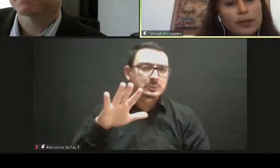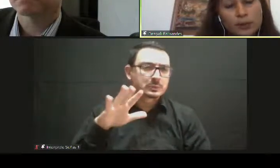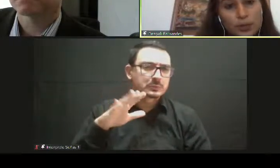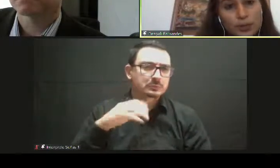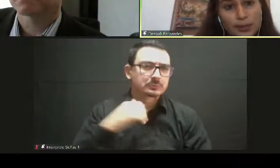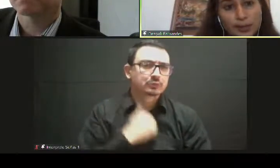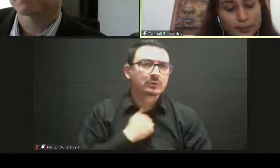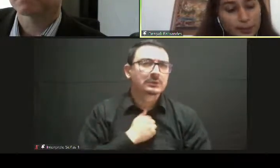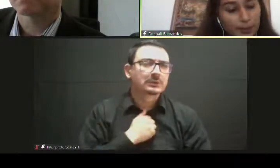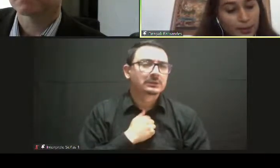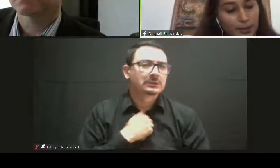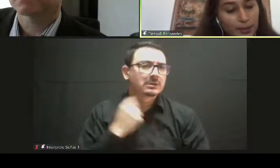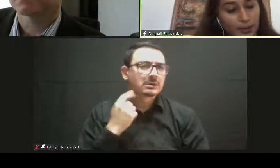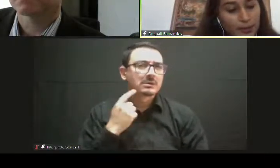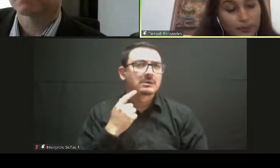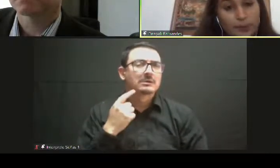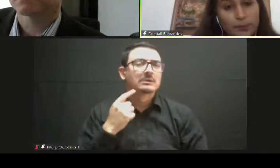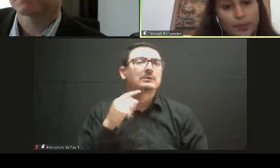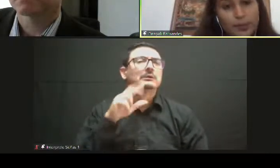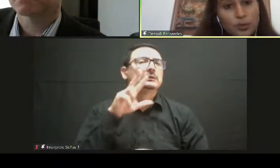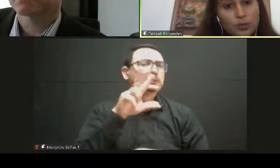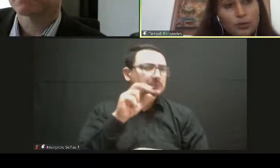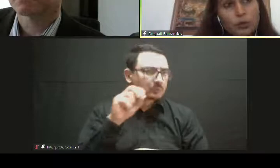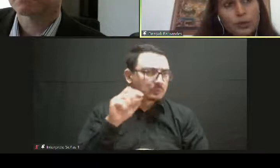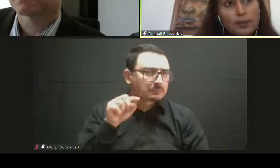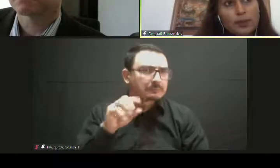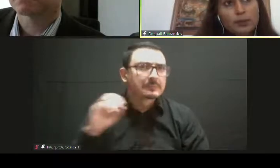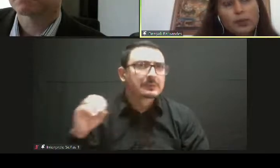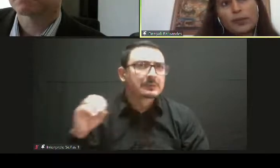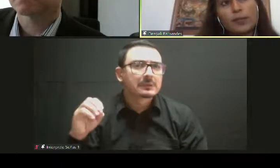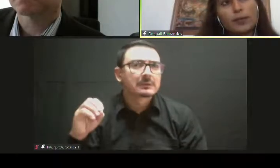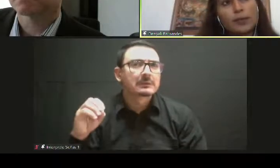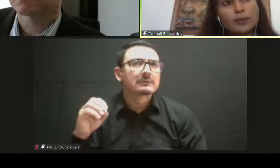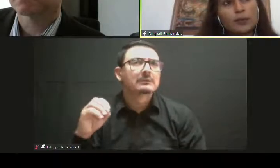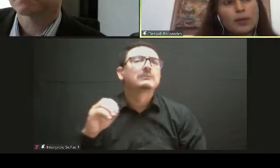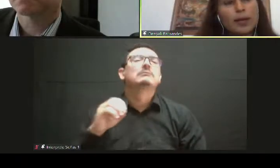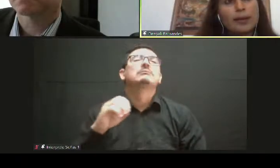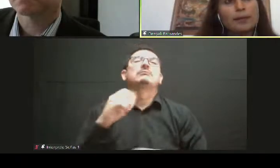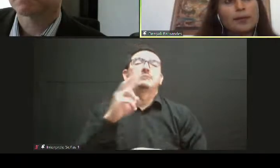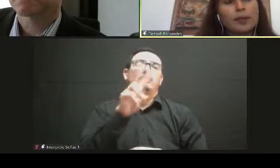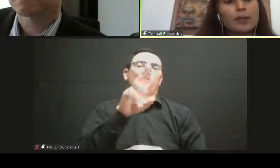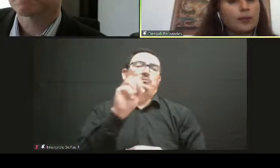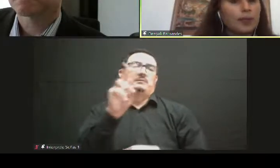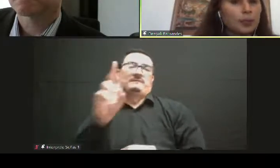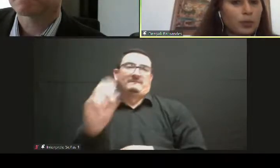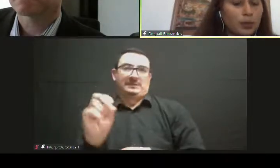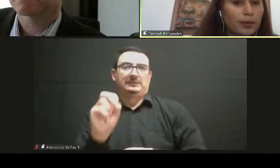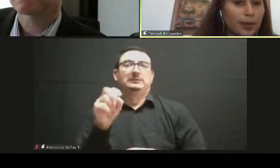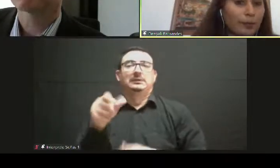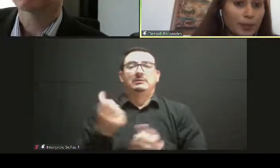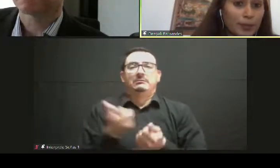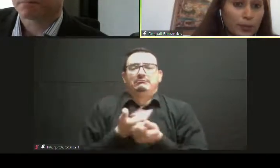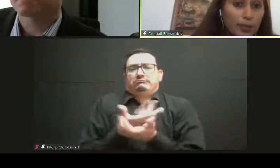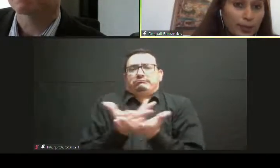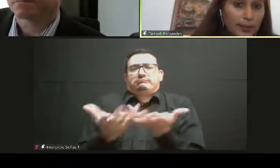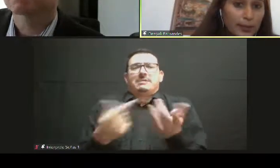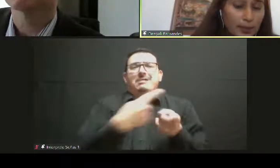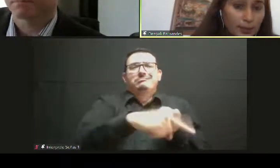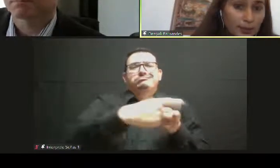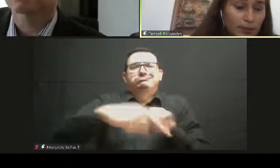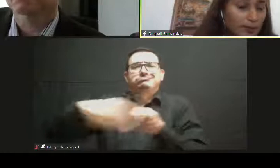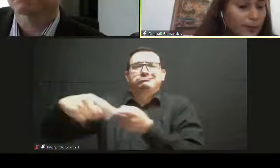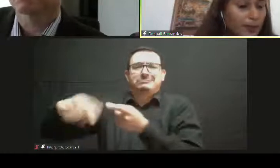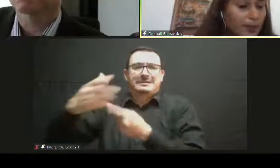on heterogeneity. Diversification was one of the key reasons why developing countries have been considering